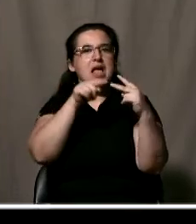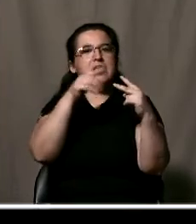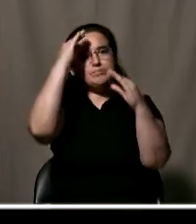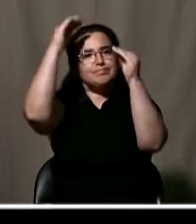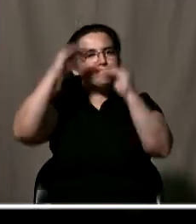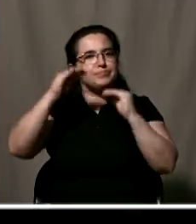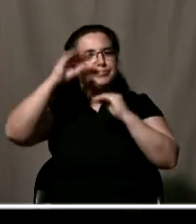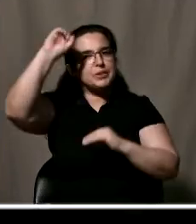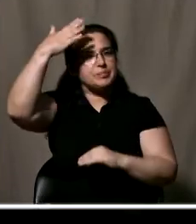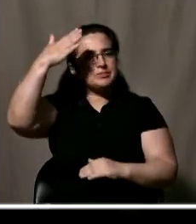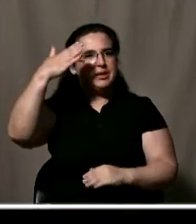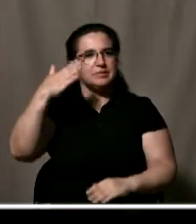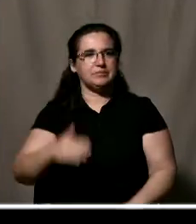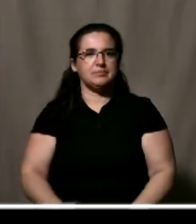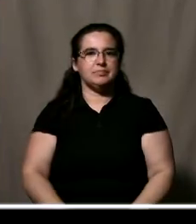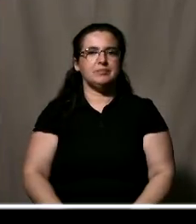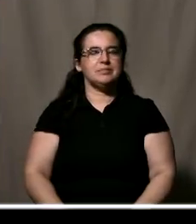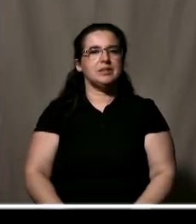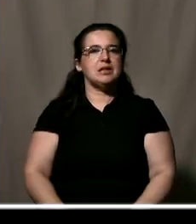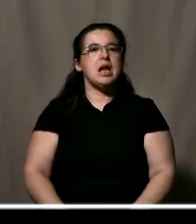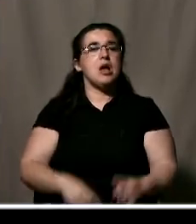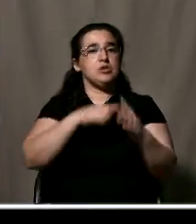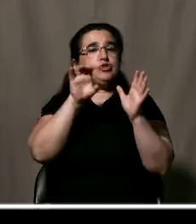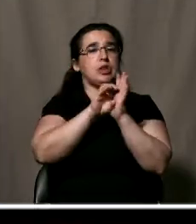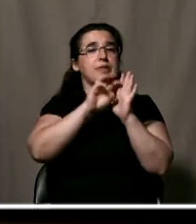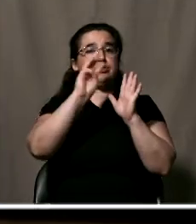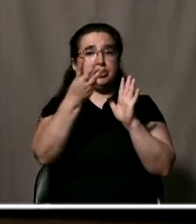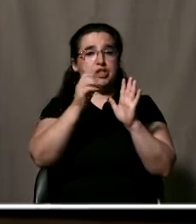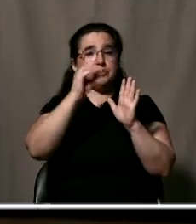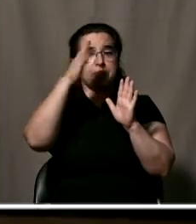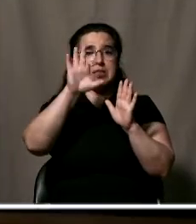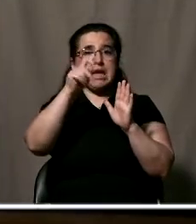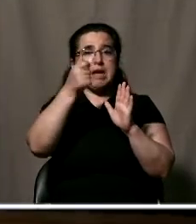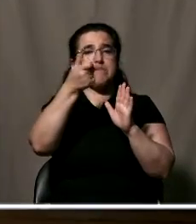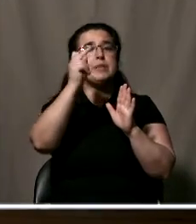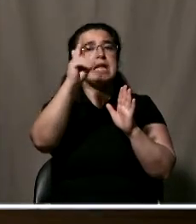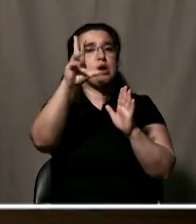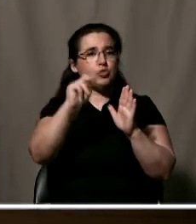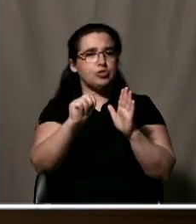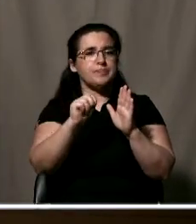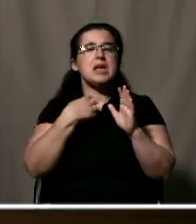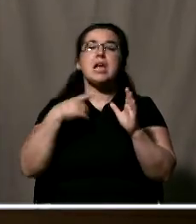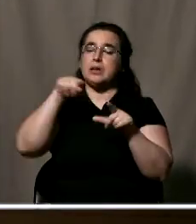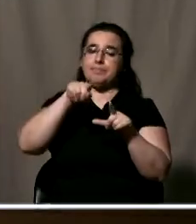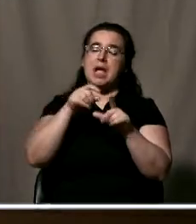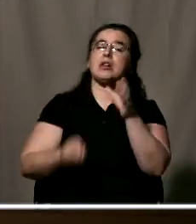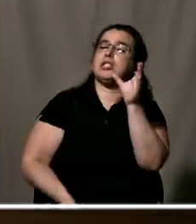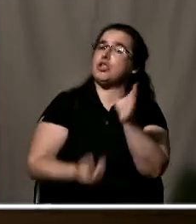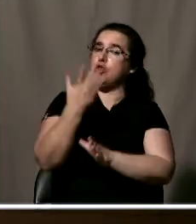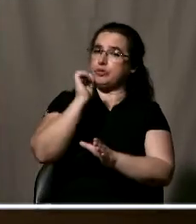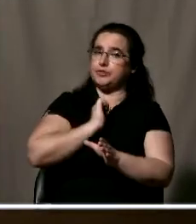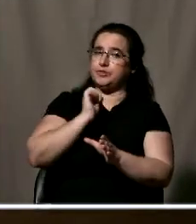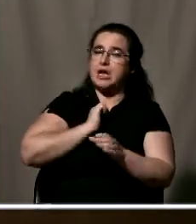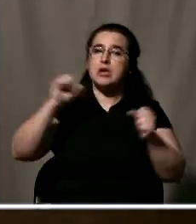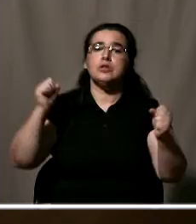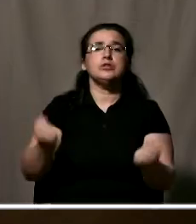sacerdote. Now the first three chapters of the book of Hebrews. Os primeiros três capítulos do livro de Hebreus. He is our creator. Ele é o nosso criador. He is our redeemer. O nosso redentor. He is our